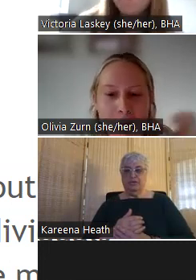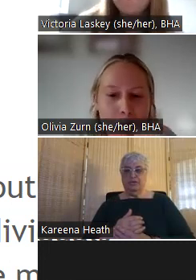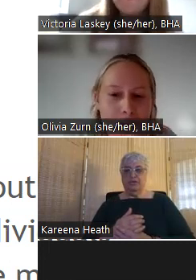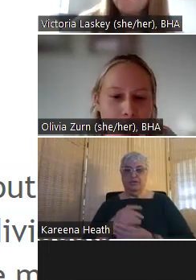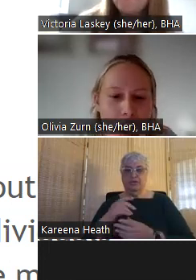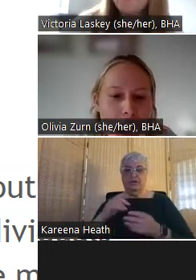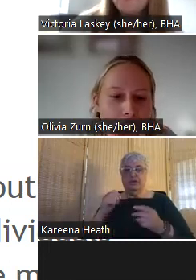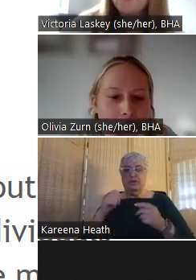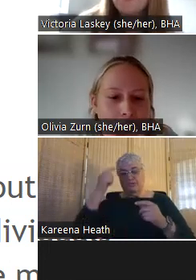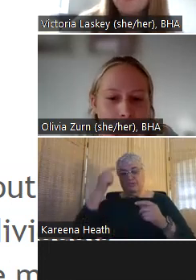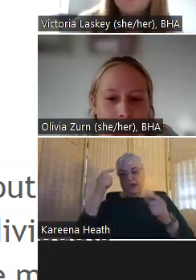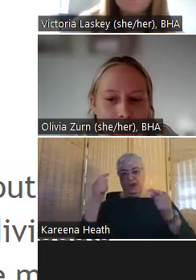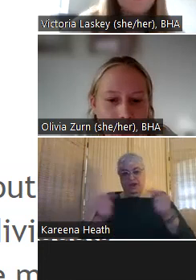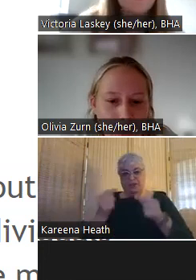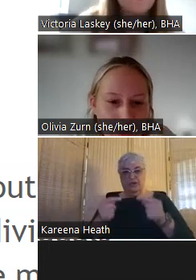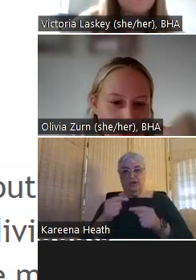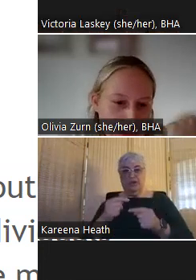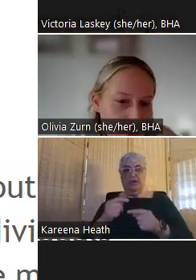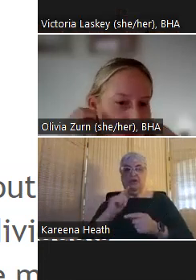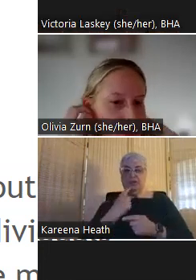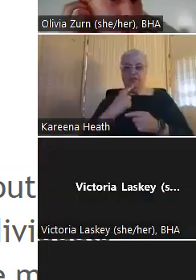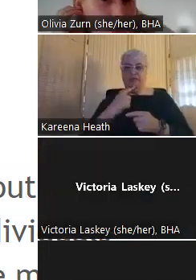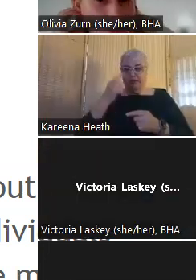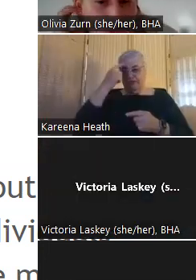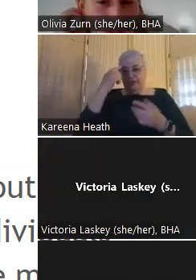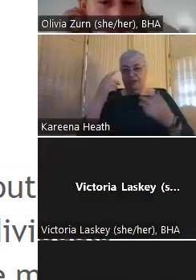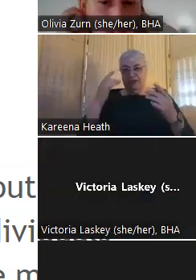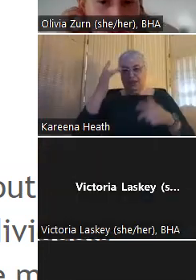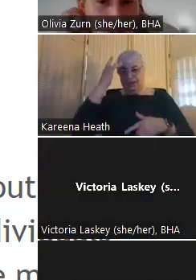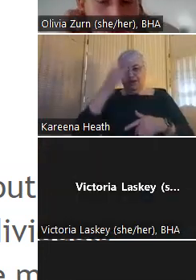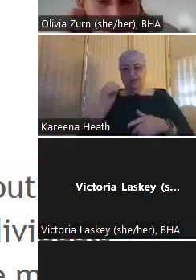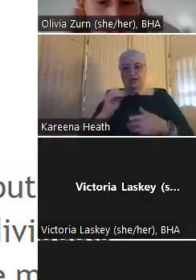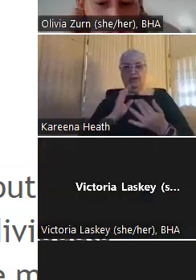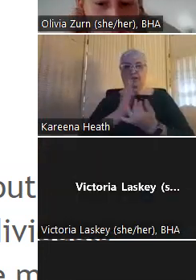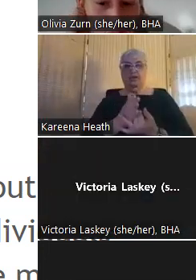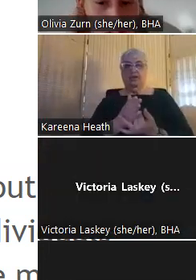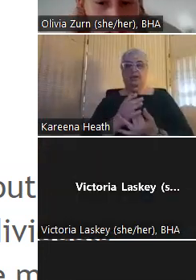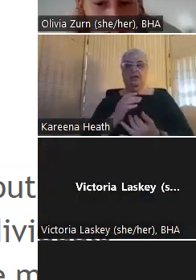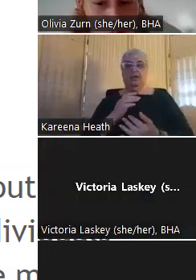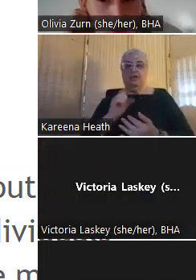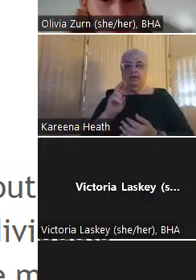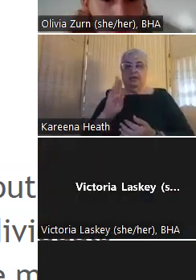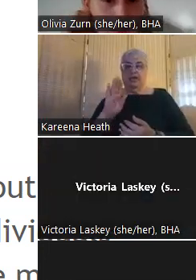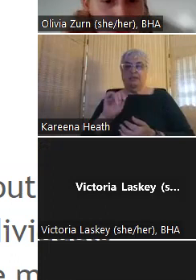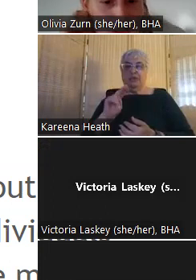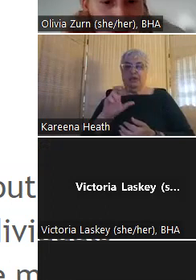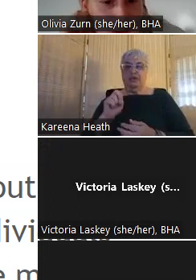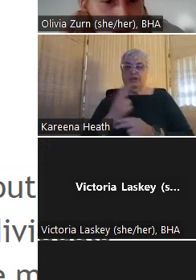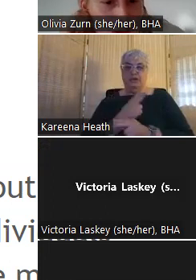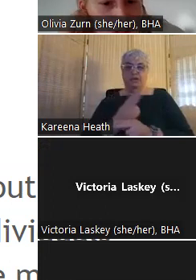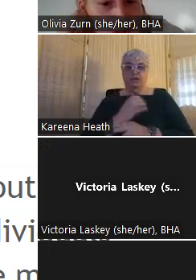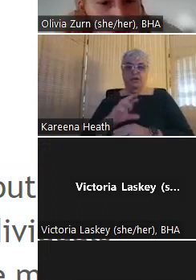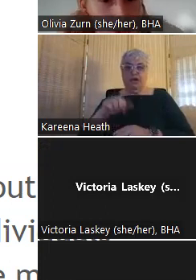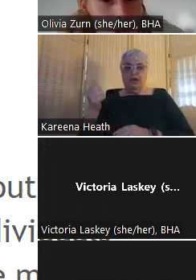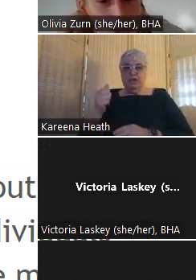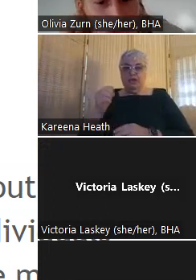Traumatic brain injury, severe mental illness, serious emotional disturbance, substance use disorders, co-occurring disorders, and other